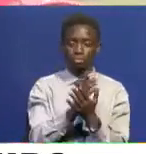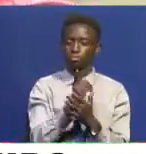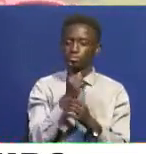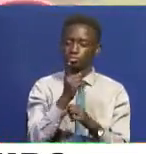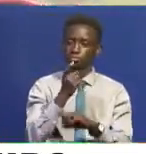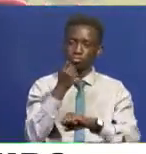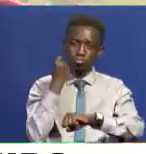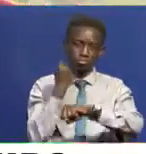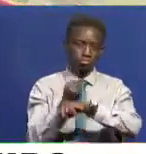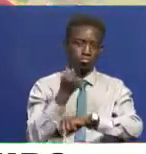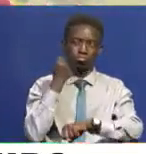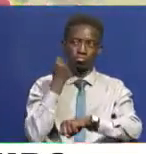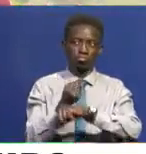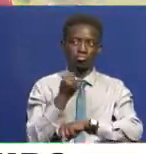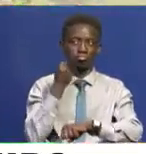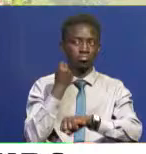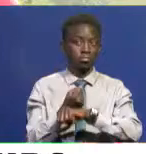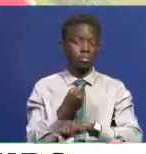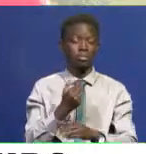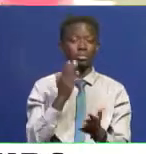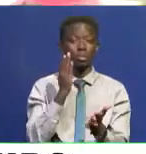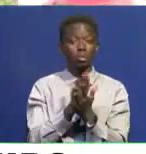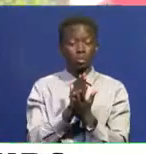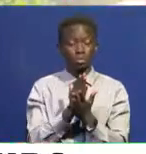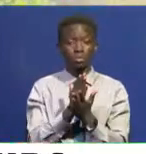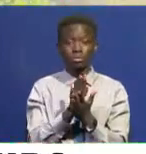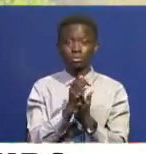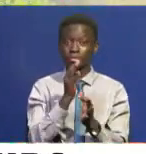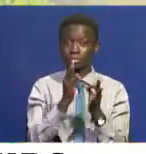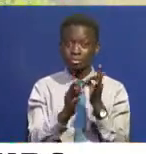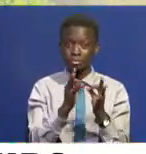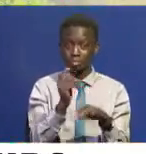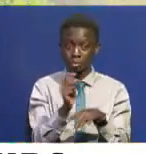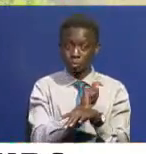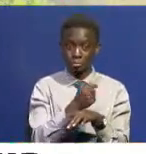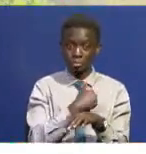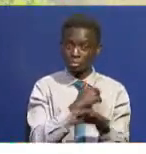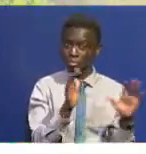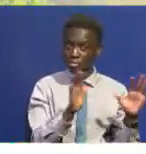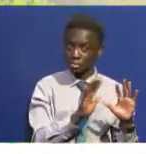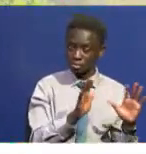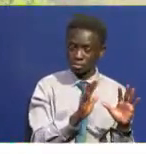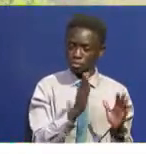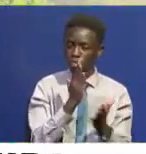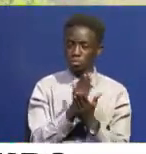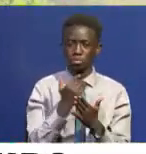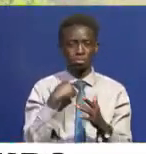gumu sana. Isipokuwa ni mazoezi, ndio nilikuwa nimepiga huko nyumbani. Sige me.